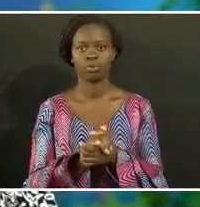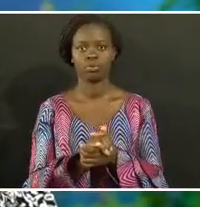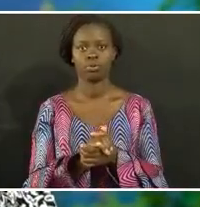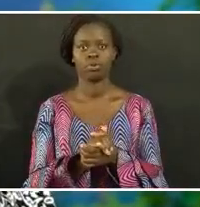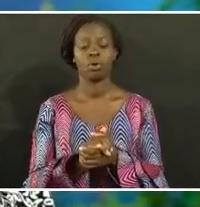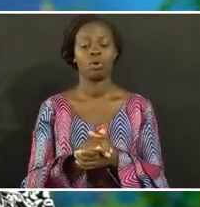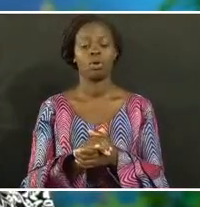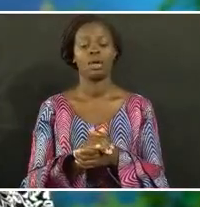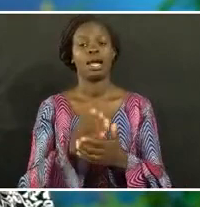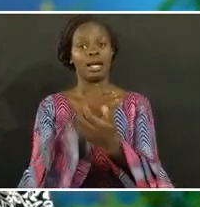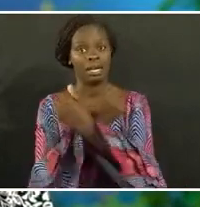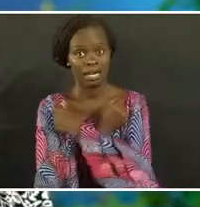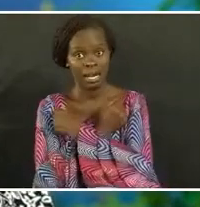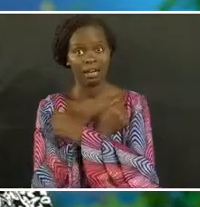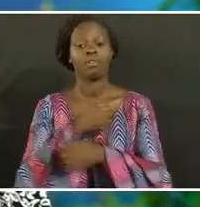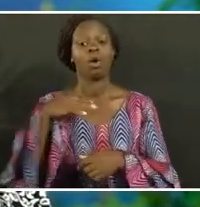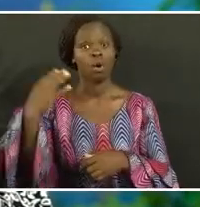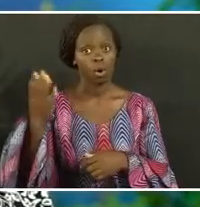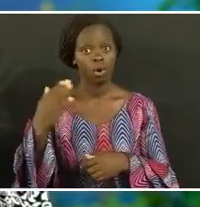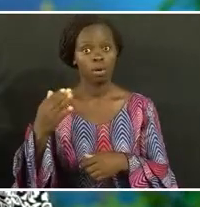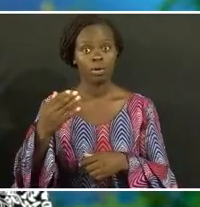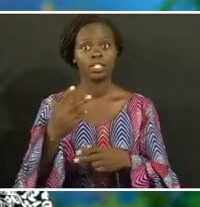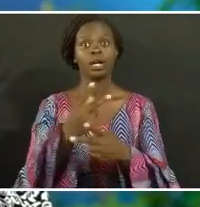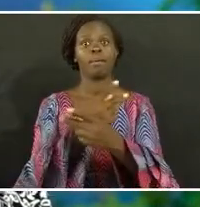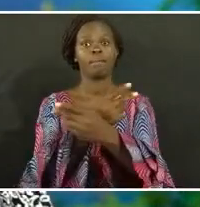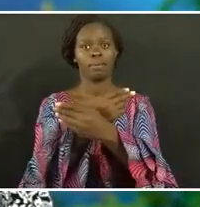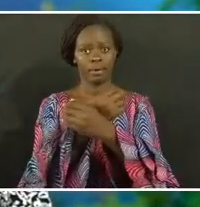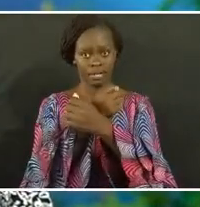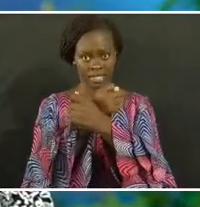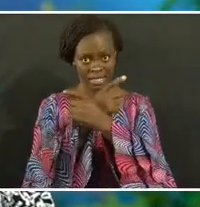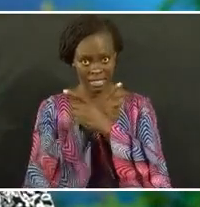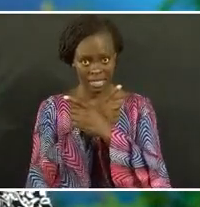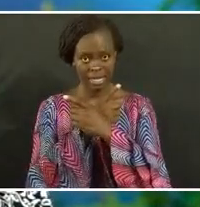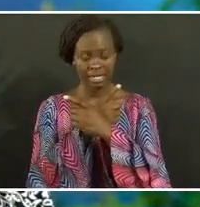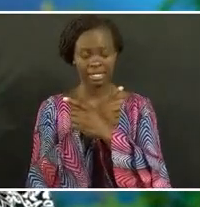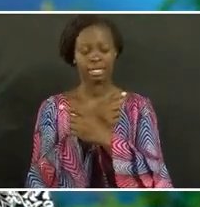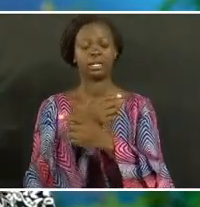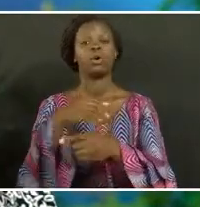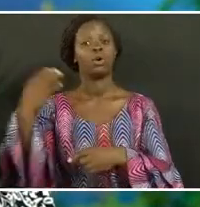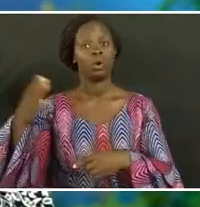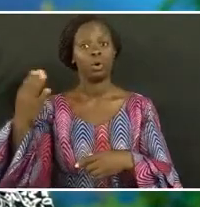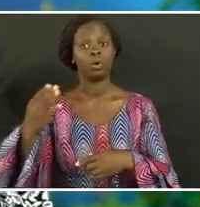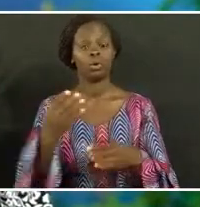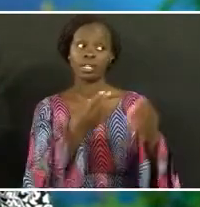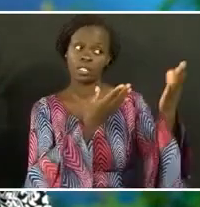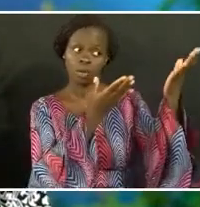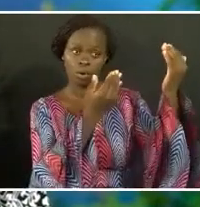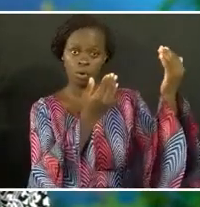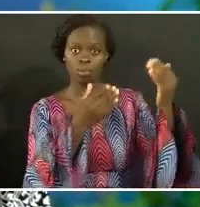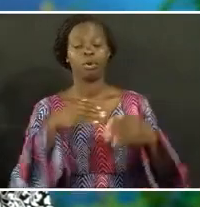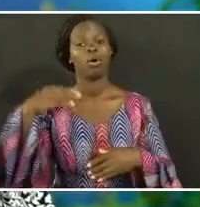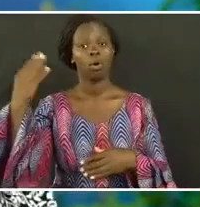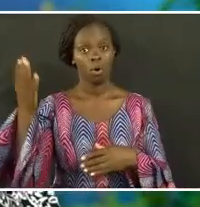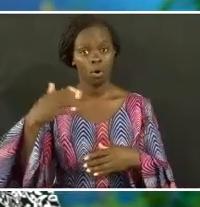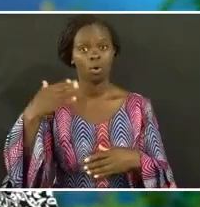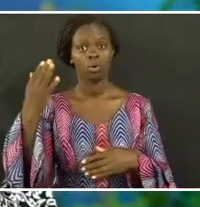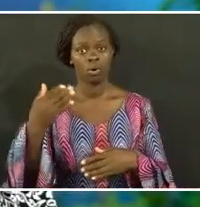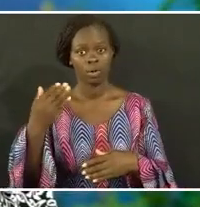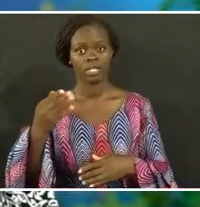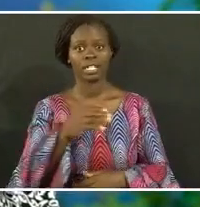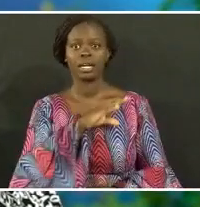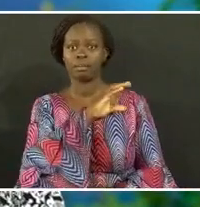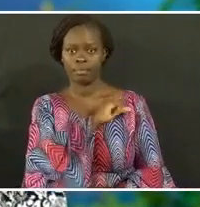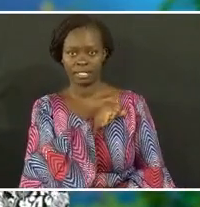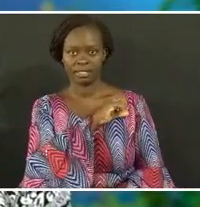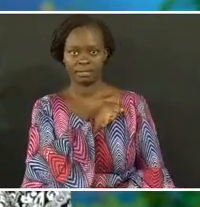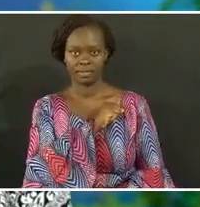It always protects, always trusts, always hopes, always perseveres.